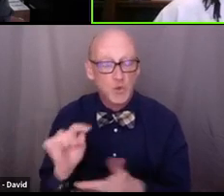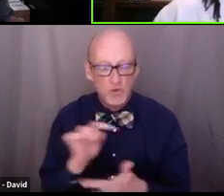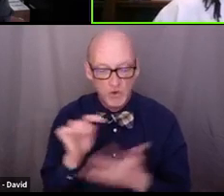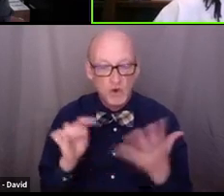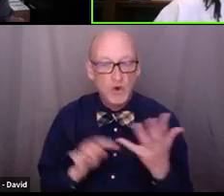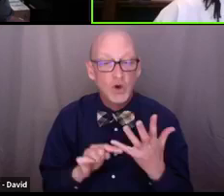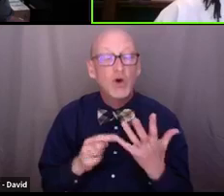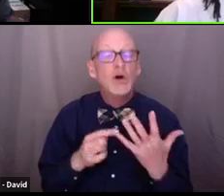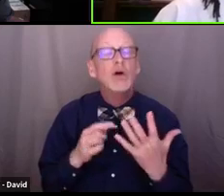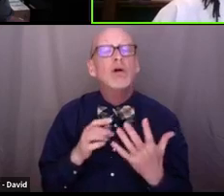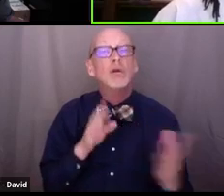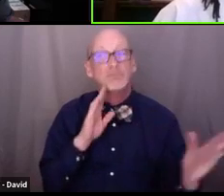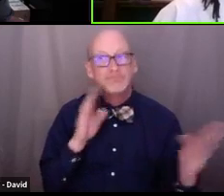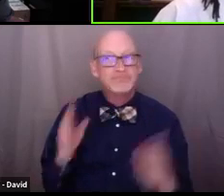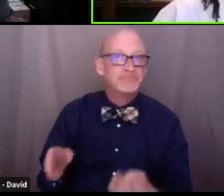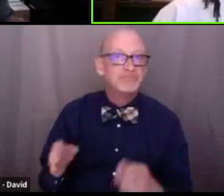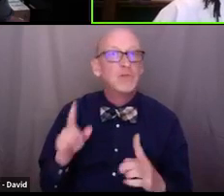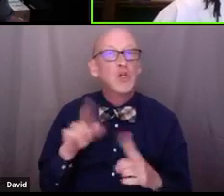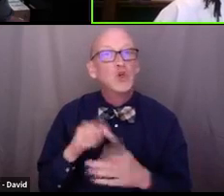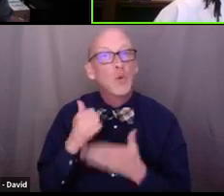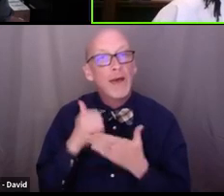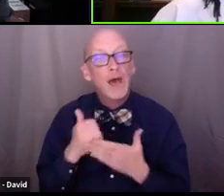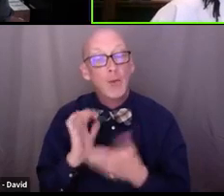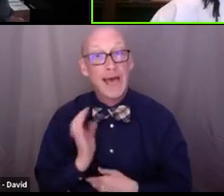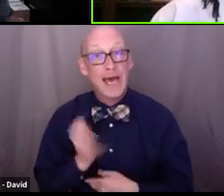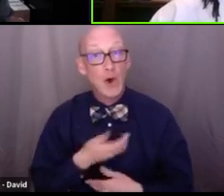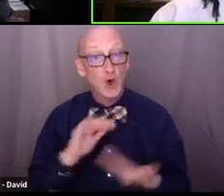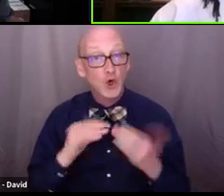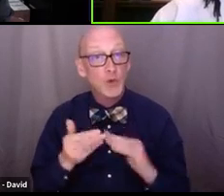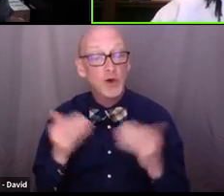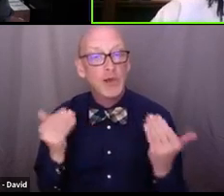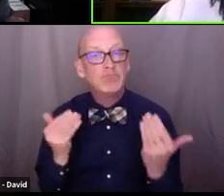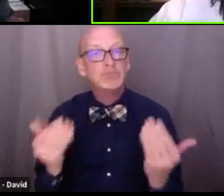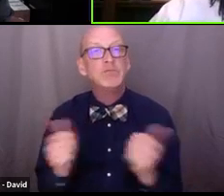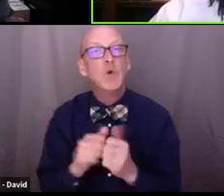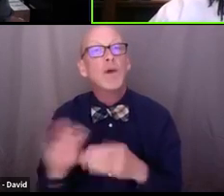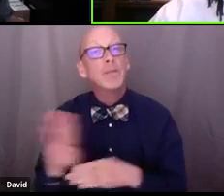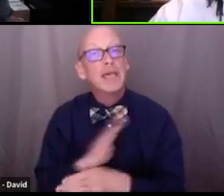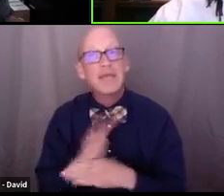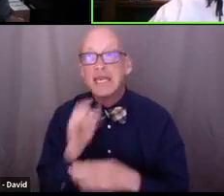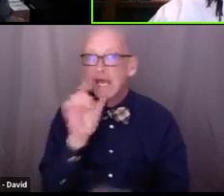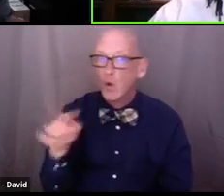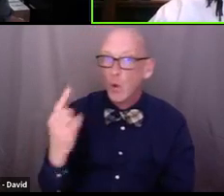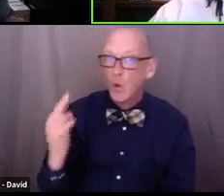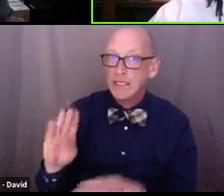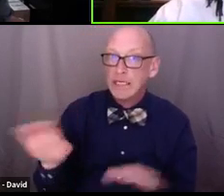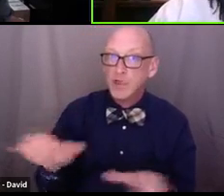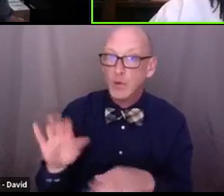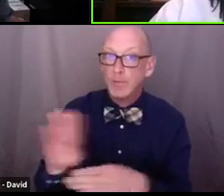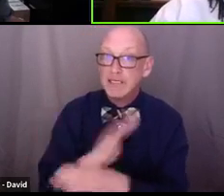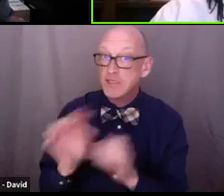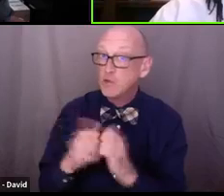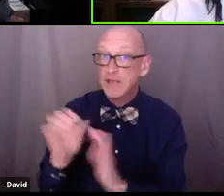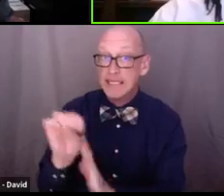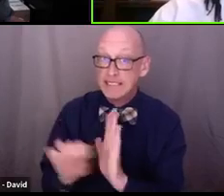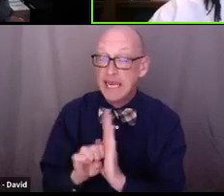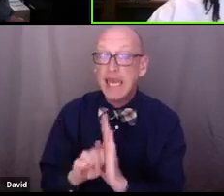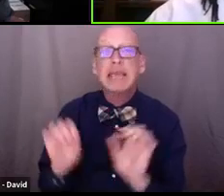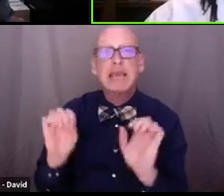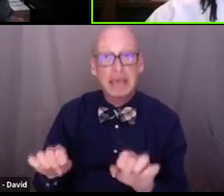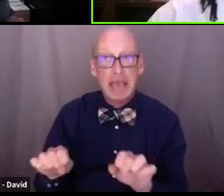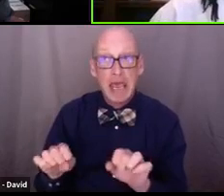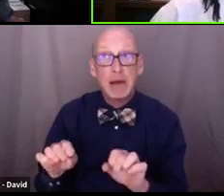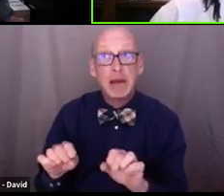play into part to kind of help our community move forward with business, not just doing business with the state, which can help build your